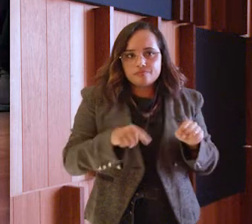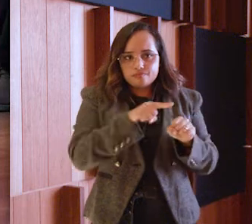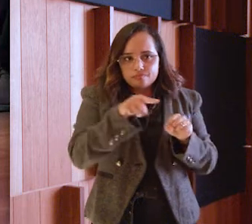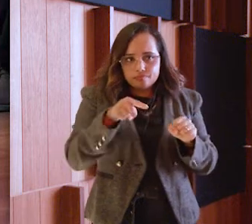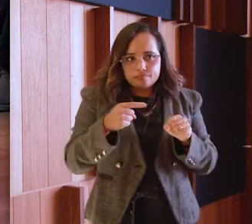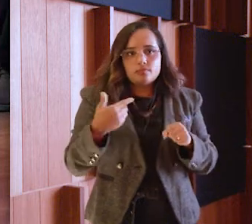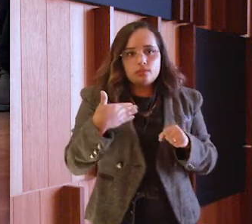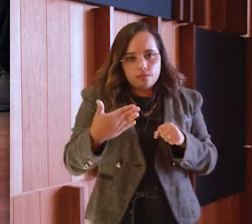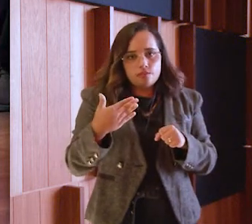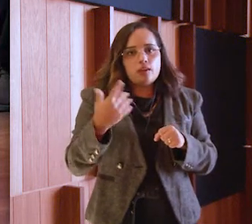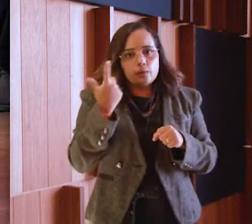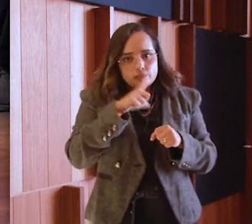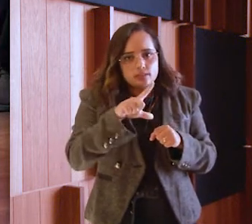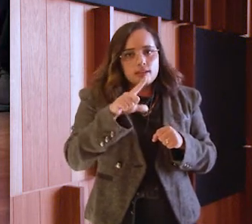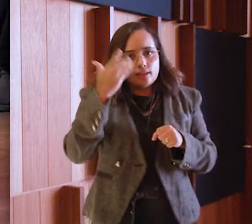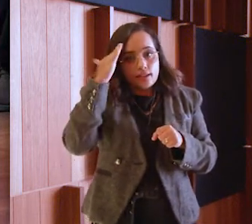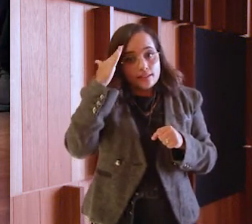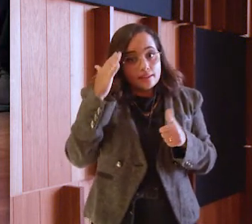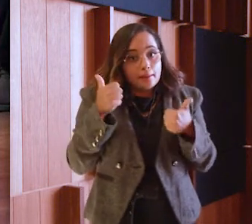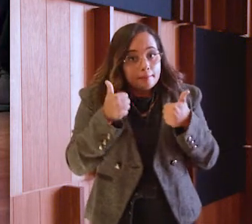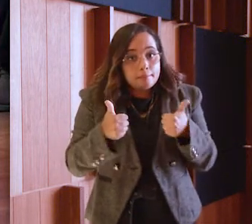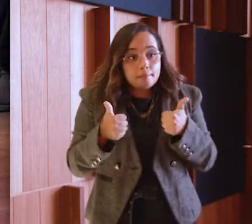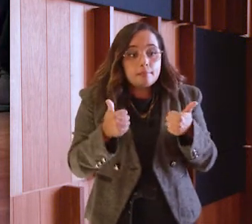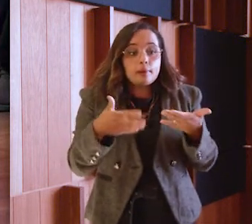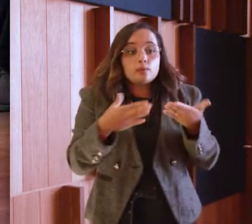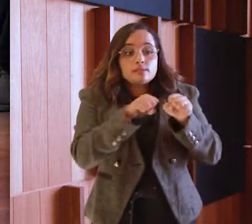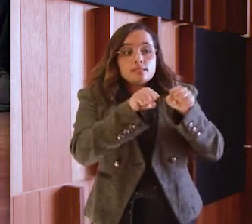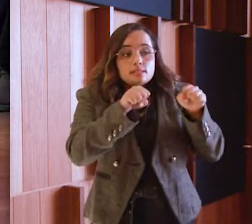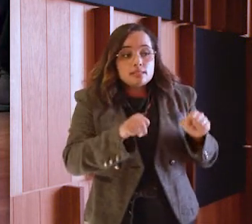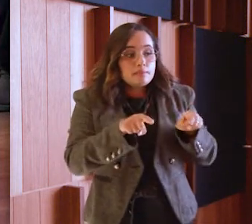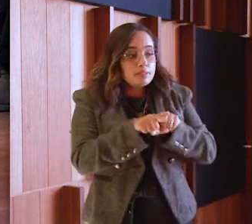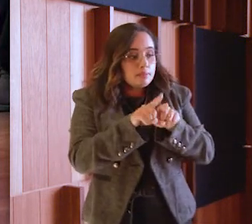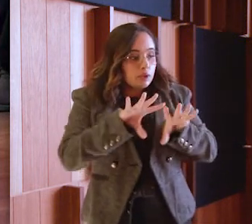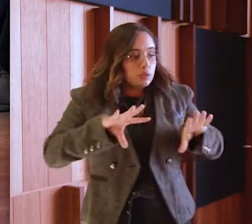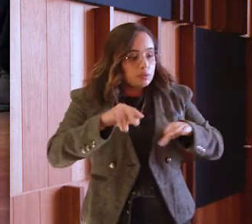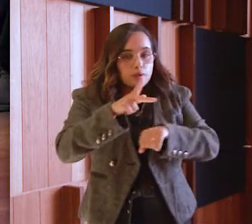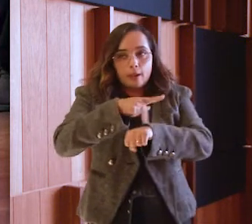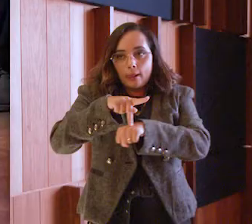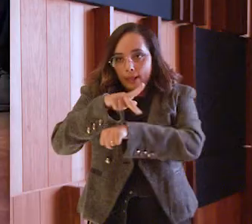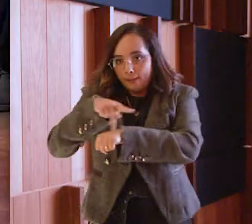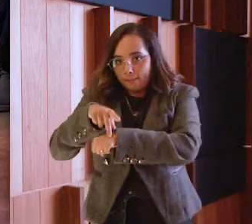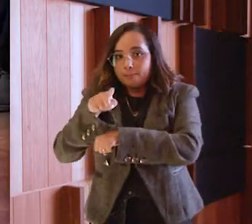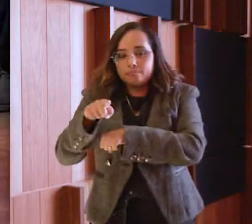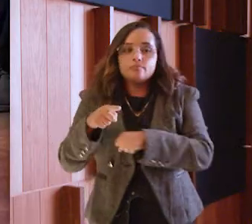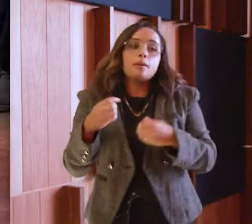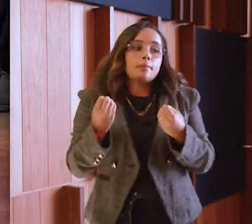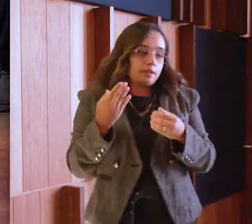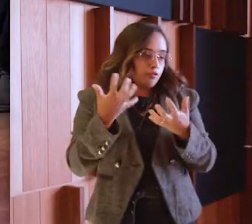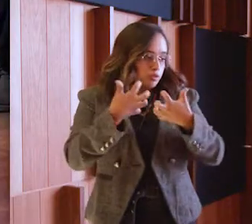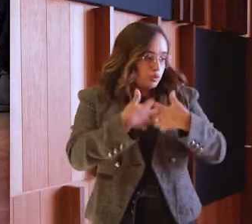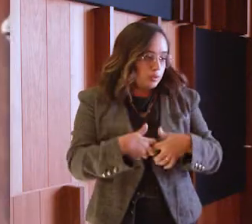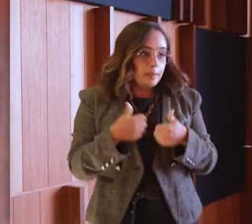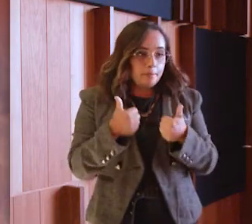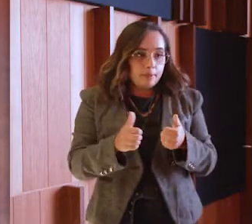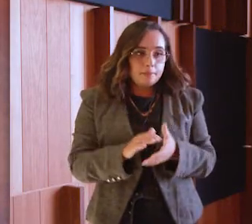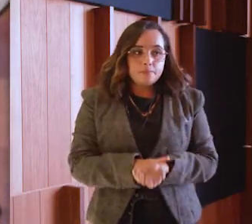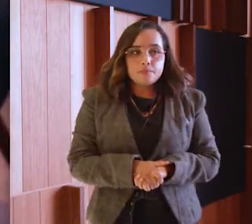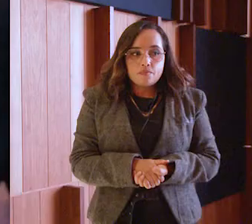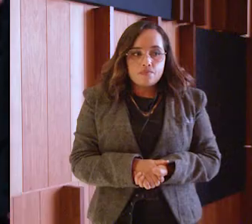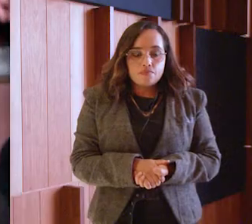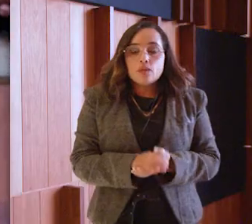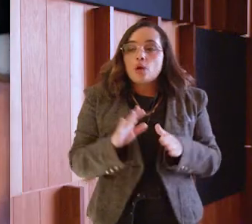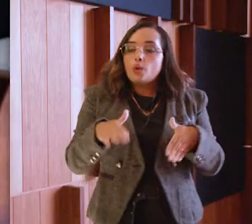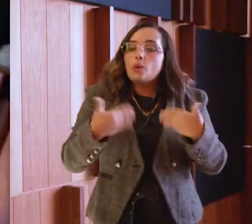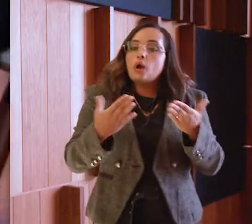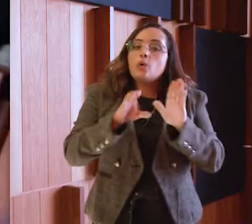What are the key concepts? Because I think it's important to understand kind of what are the big picture concepts for Pillar 2 and how these rules